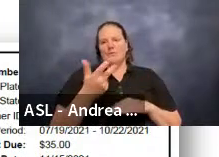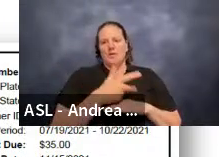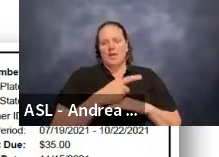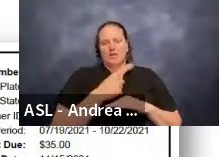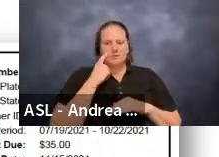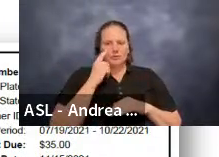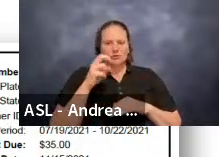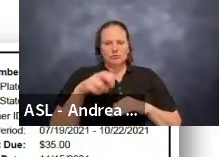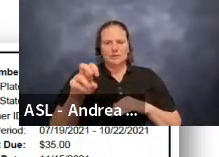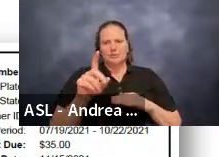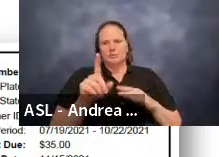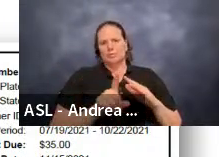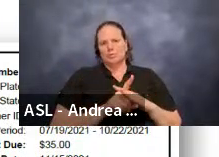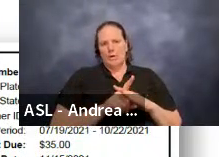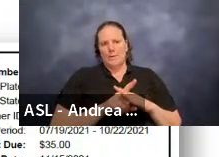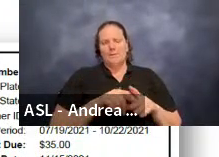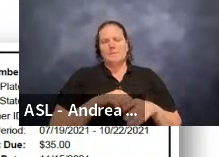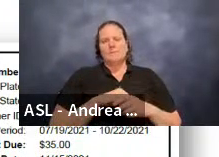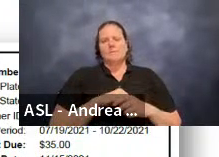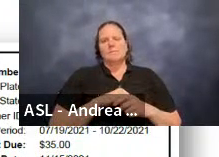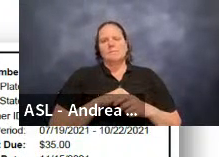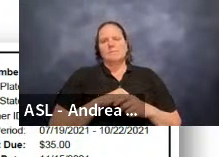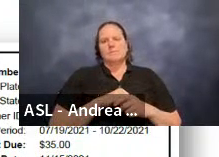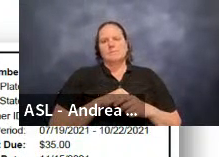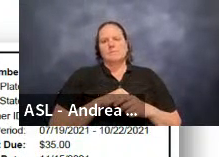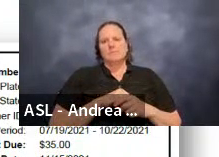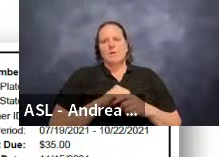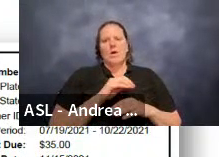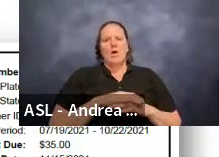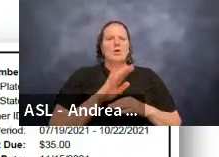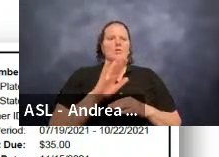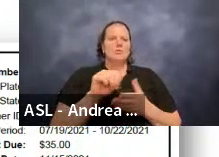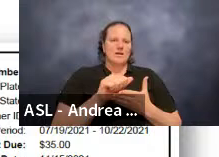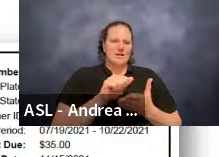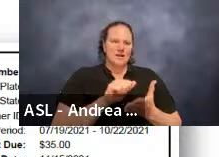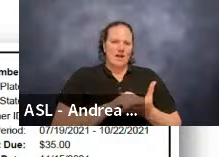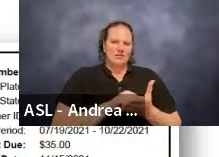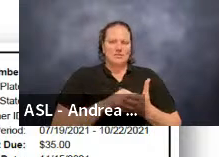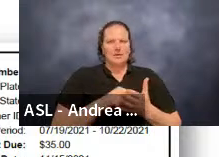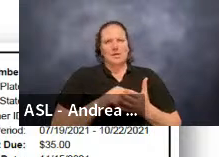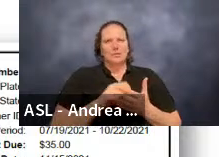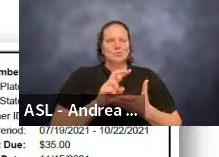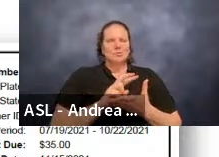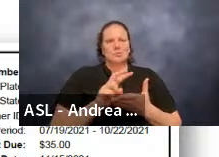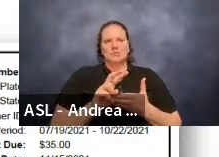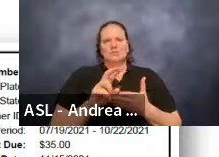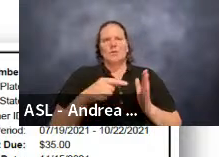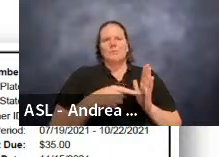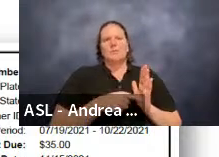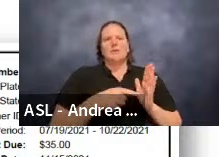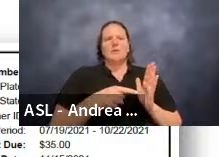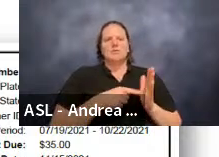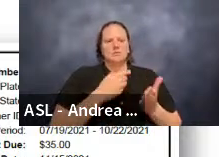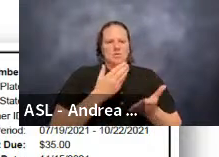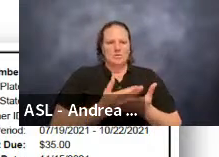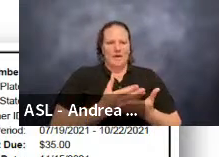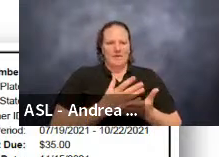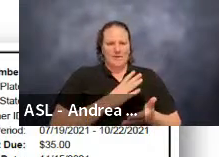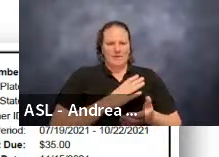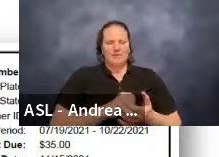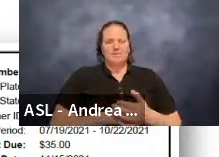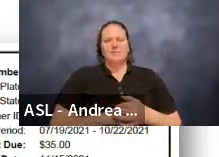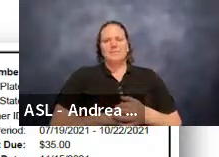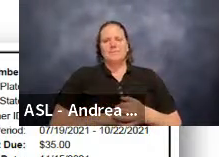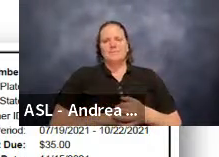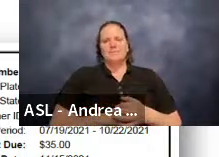to appear on your account, and approximately 2 weeks for the bill to arrive in the mail.